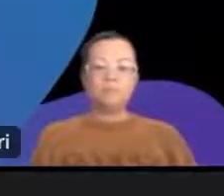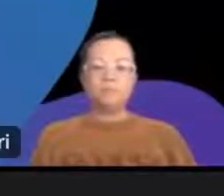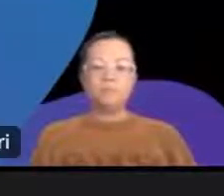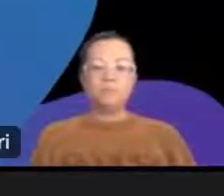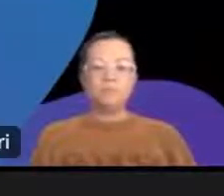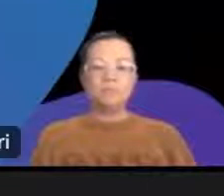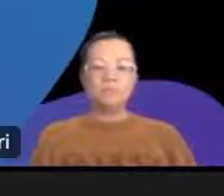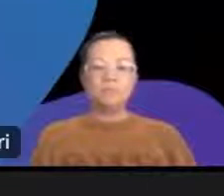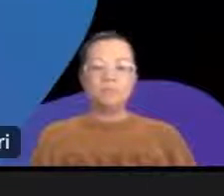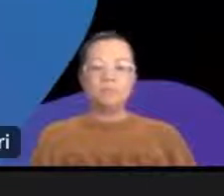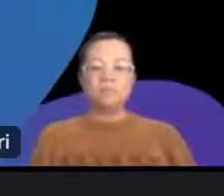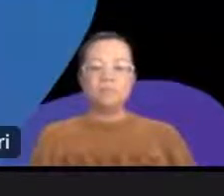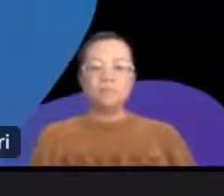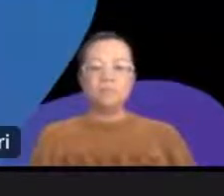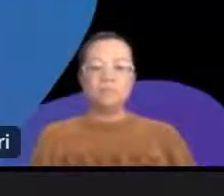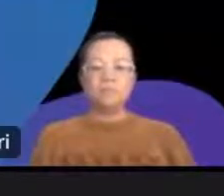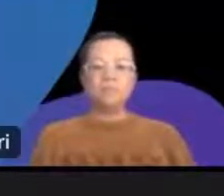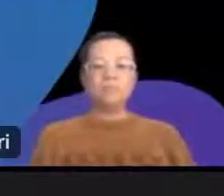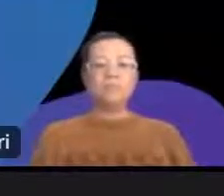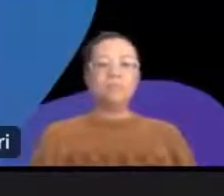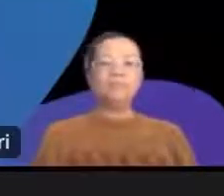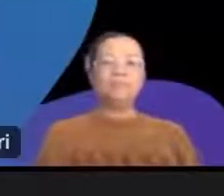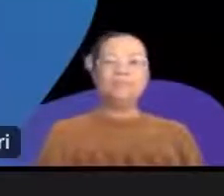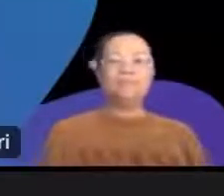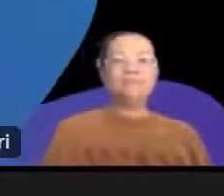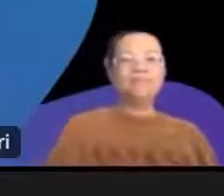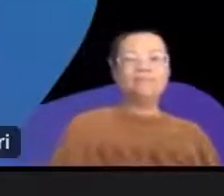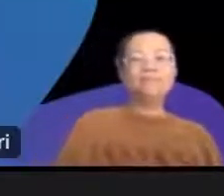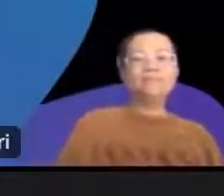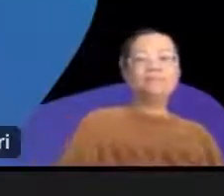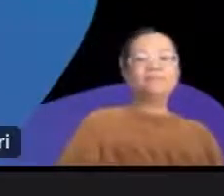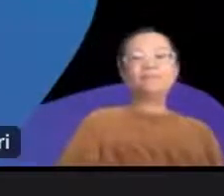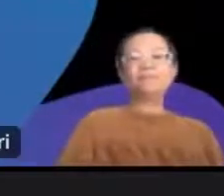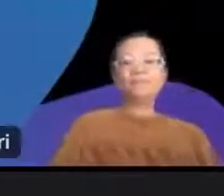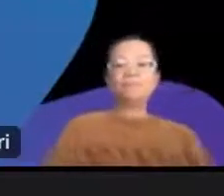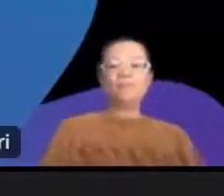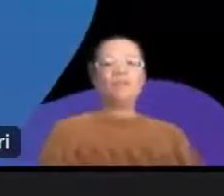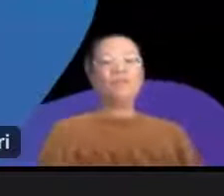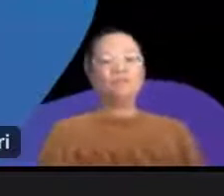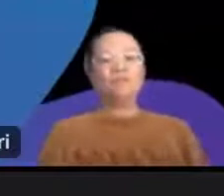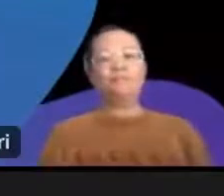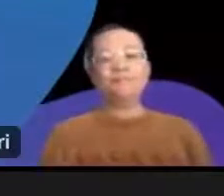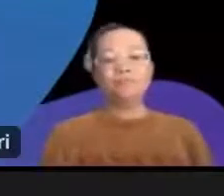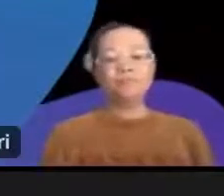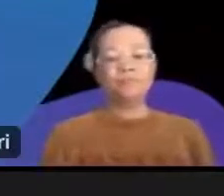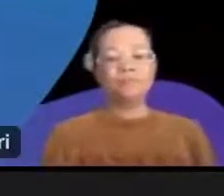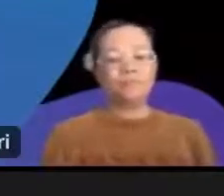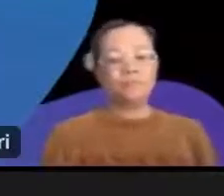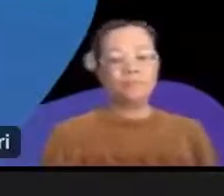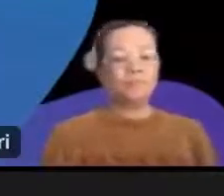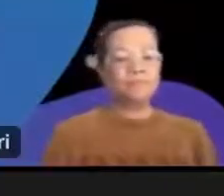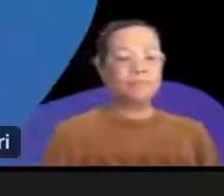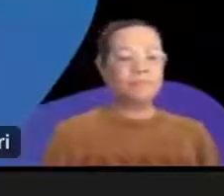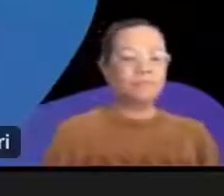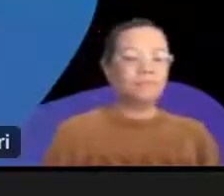Jordan, anything else? That was a great summary, Johnny Jong. So yeah, and what else was really cool is that our victims advocate,